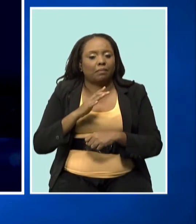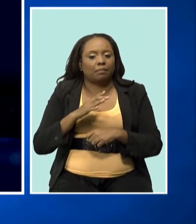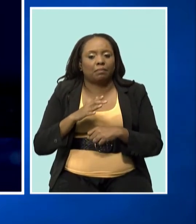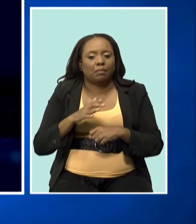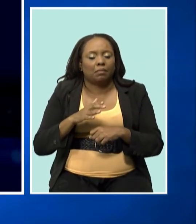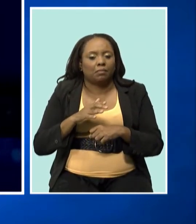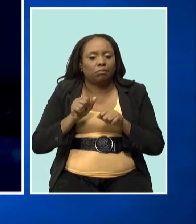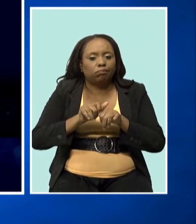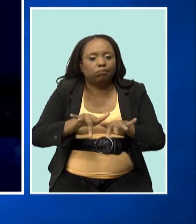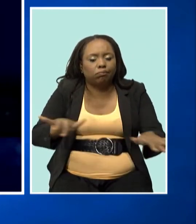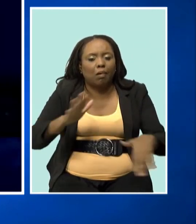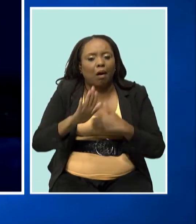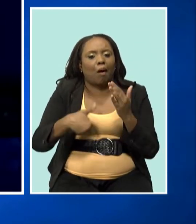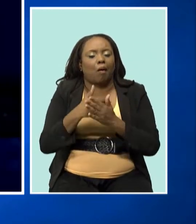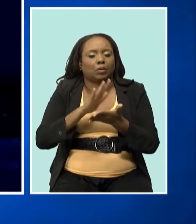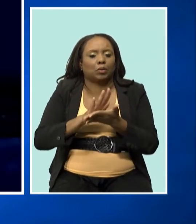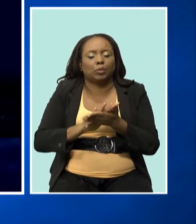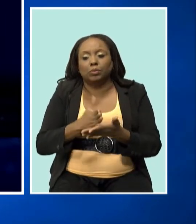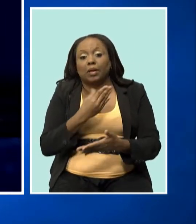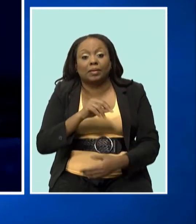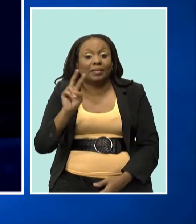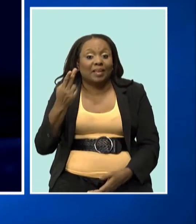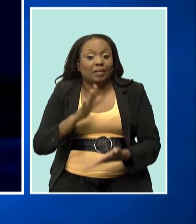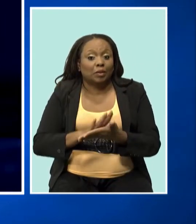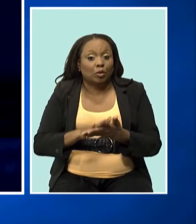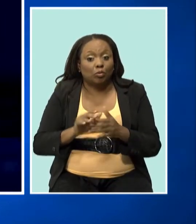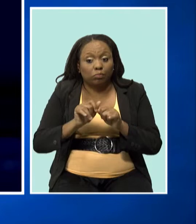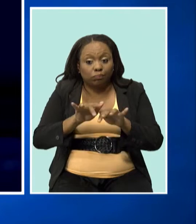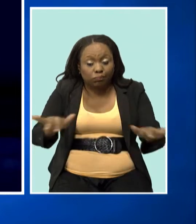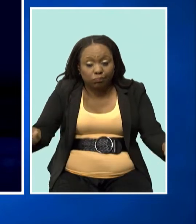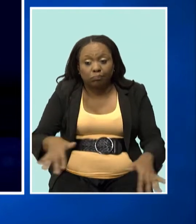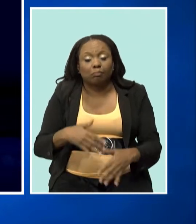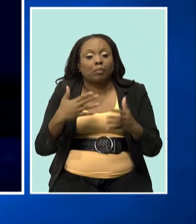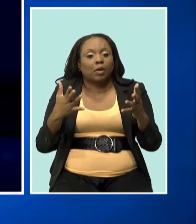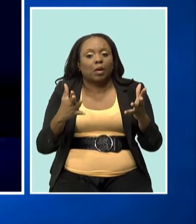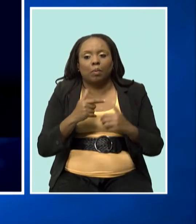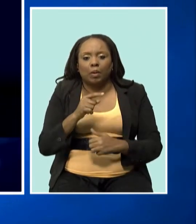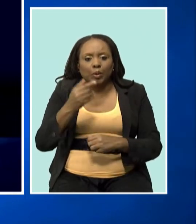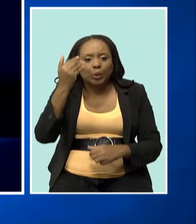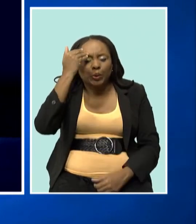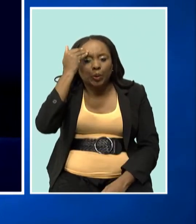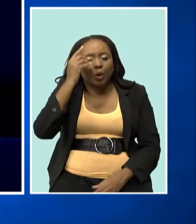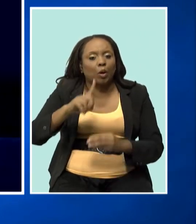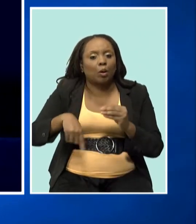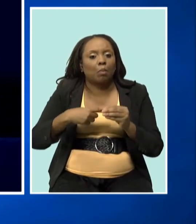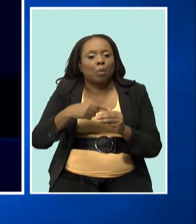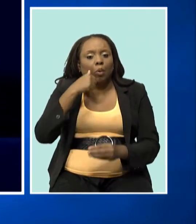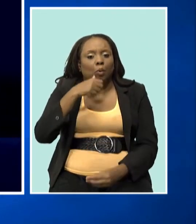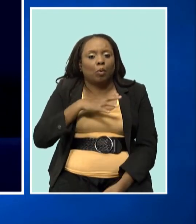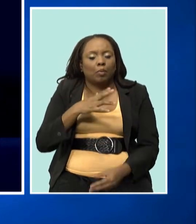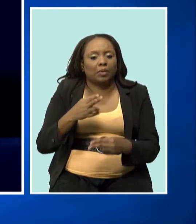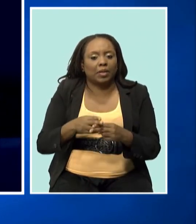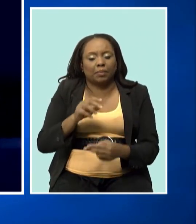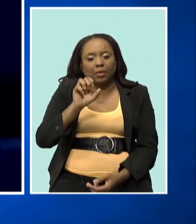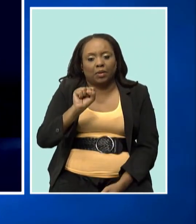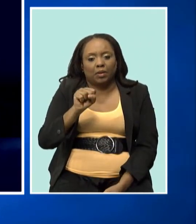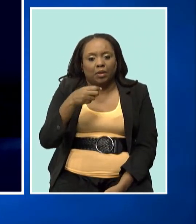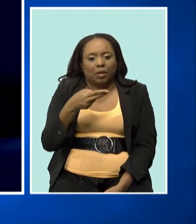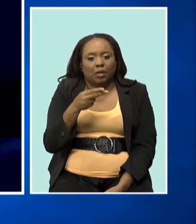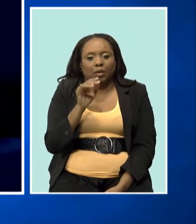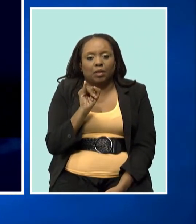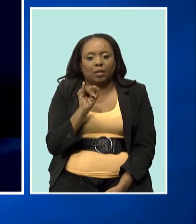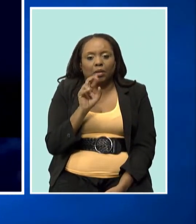that involves theater, it involves dance, involves music, involves film, it is so